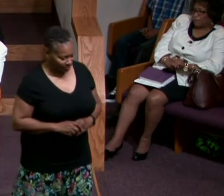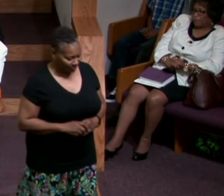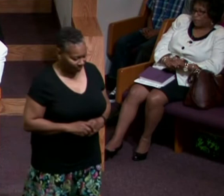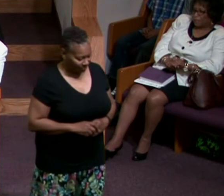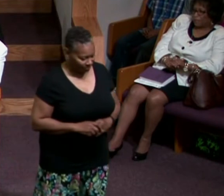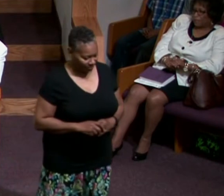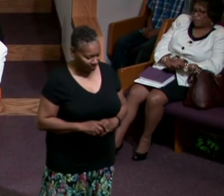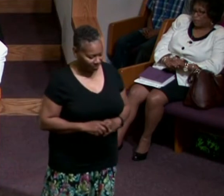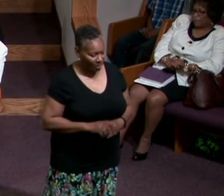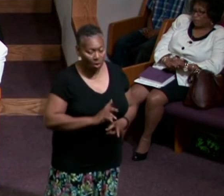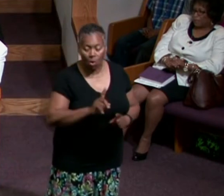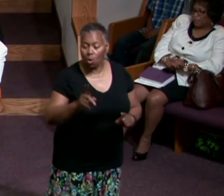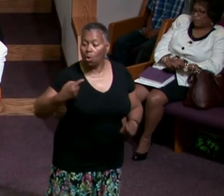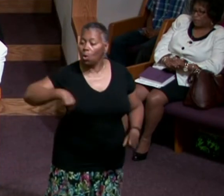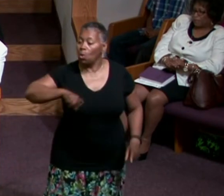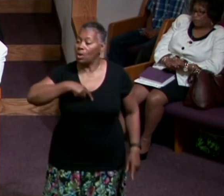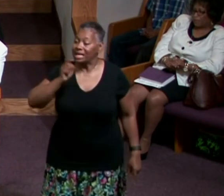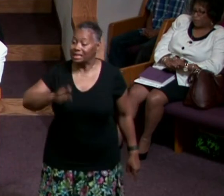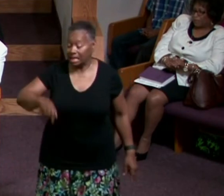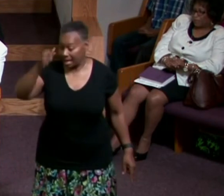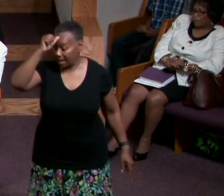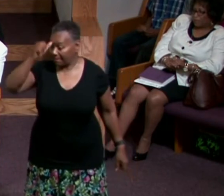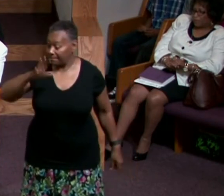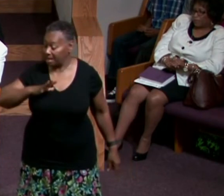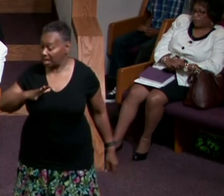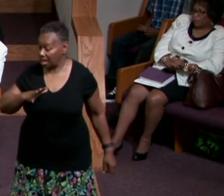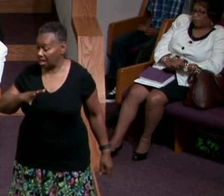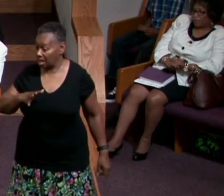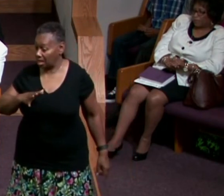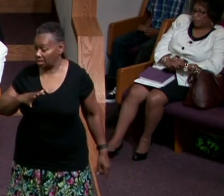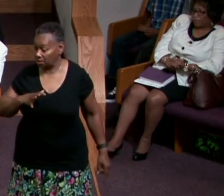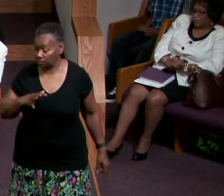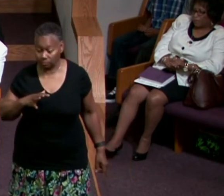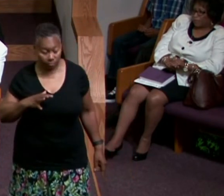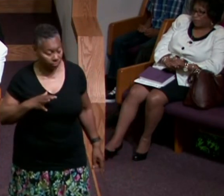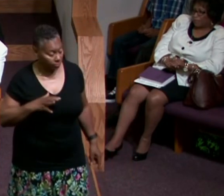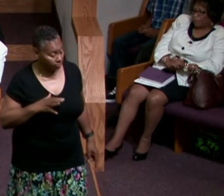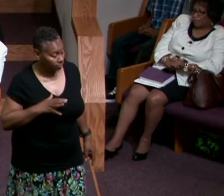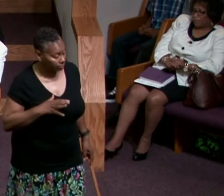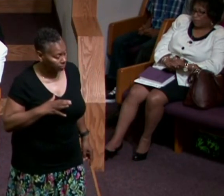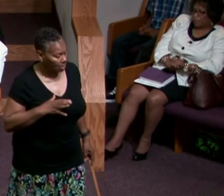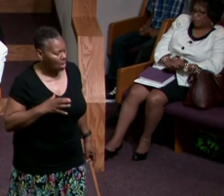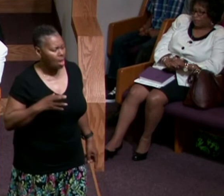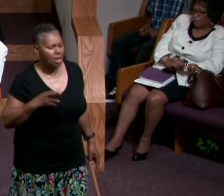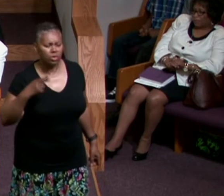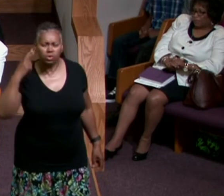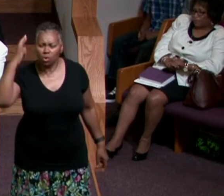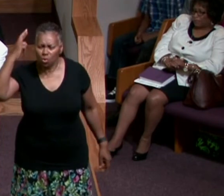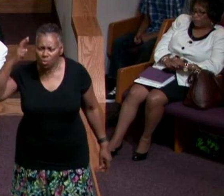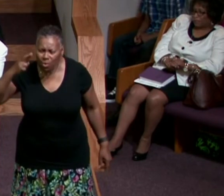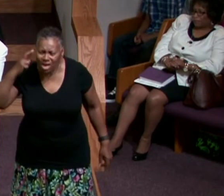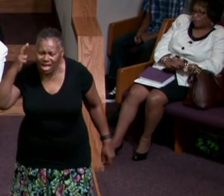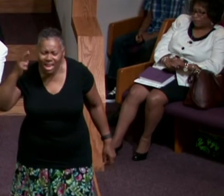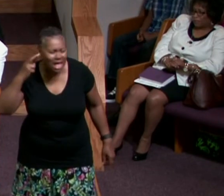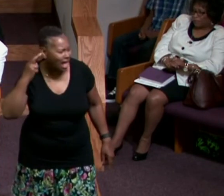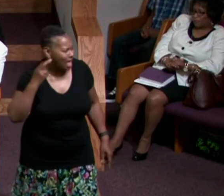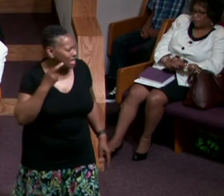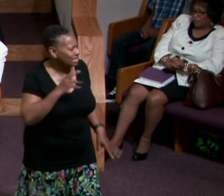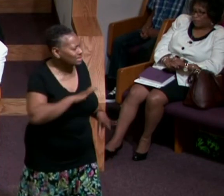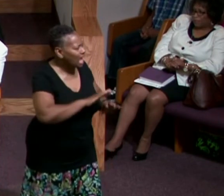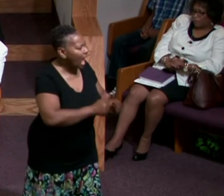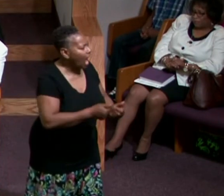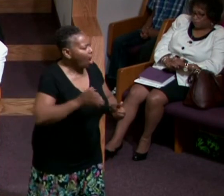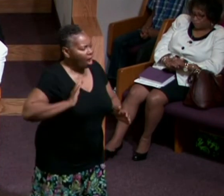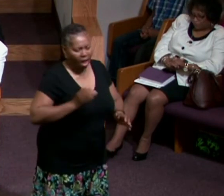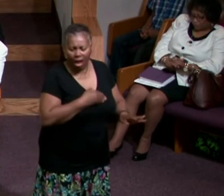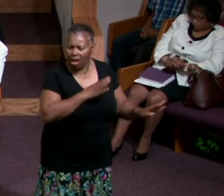We need men to realize the effect our behavior can have on our